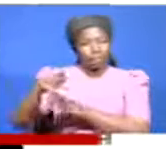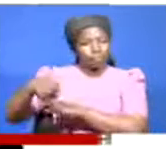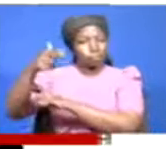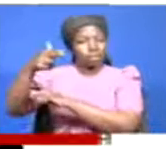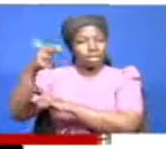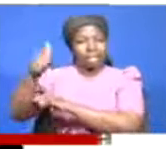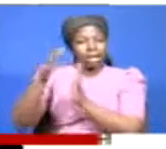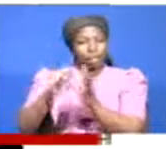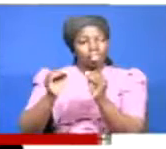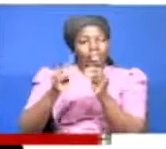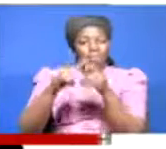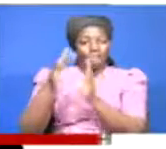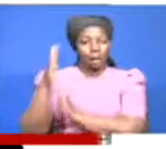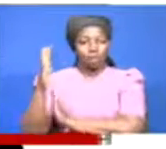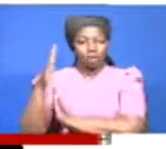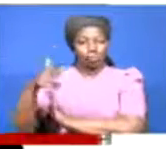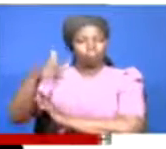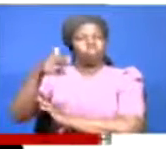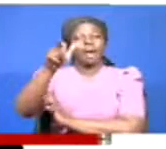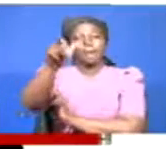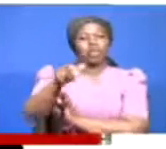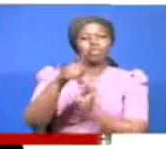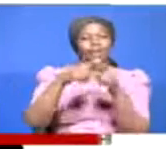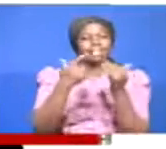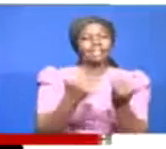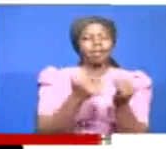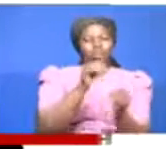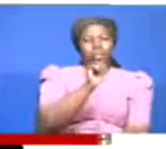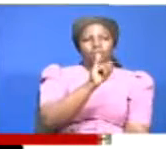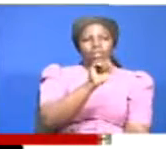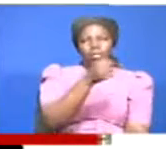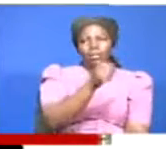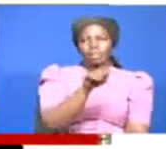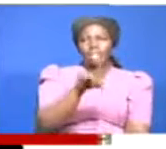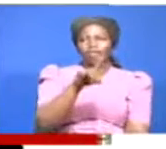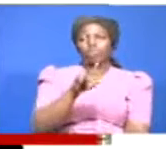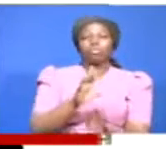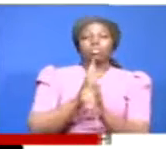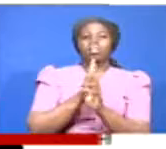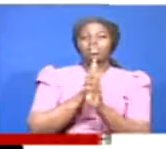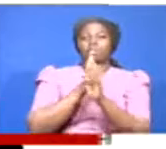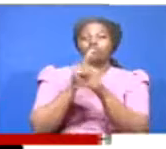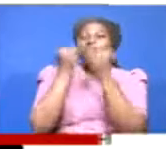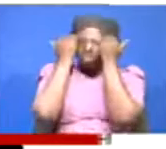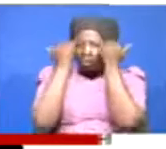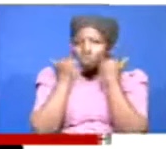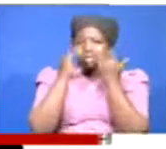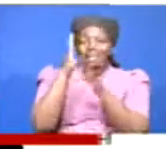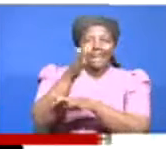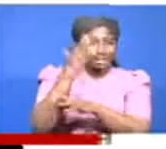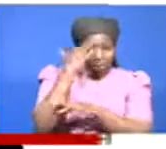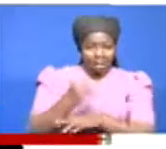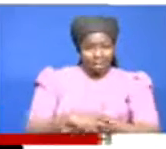who shot somebody. Mm-hmm. But why would Aisha Juma be a person also being prosecuted directly? Mm-hmm. And she should